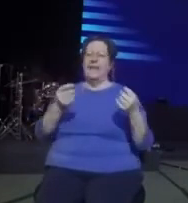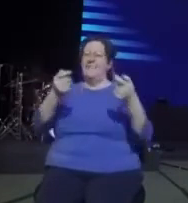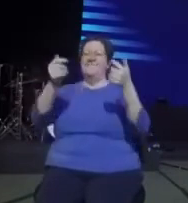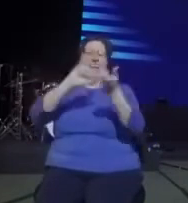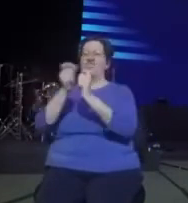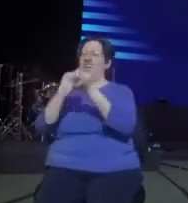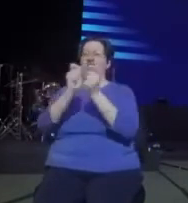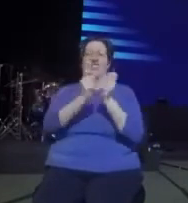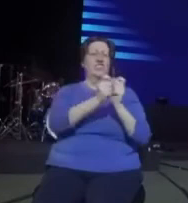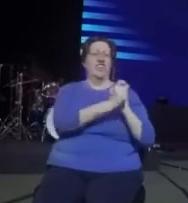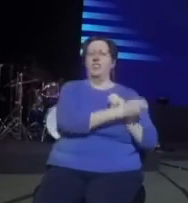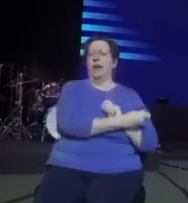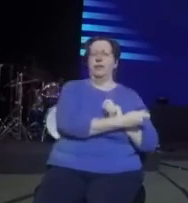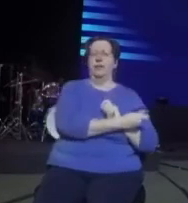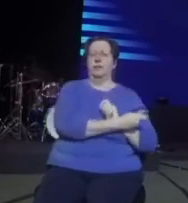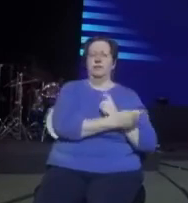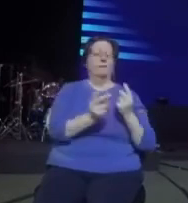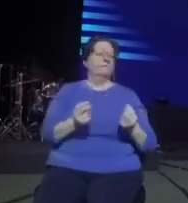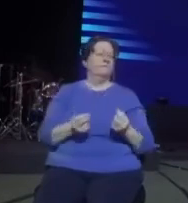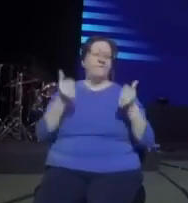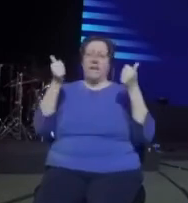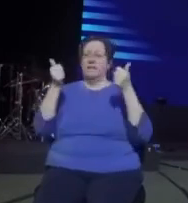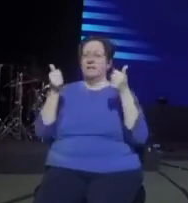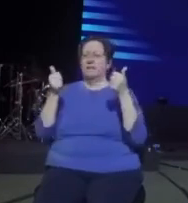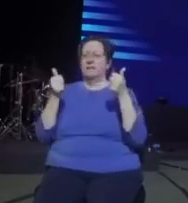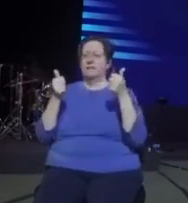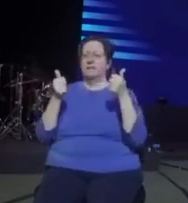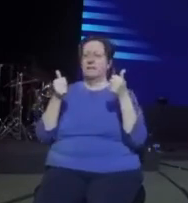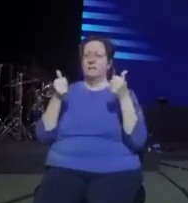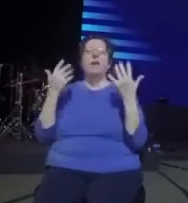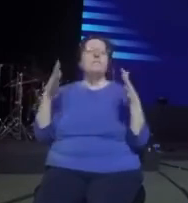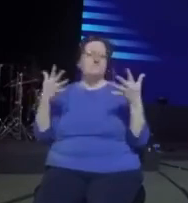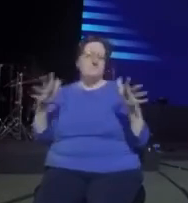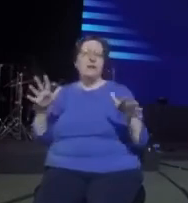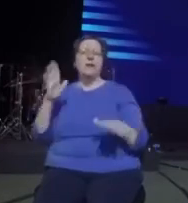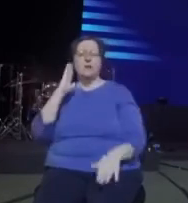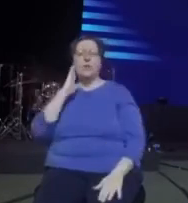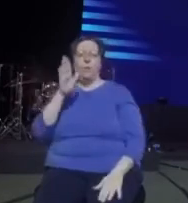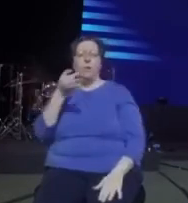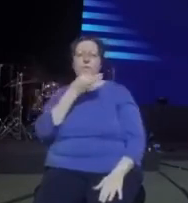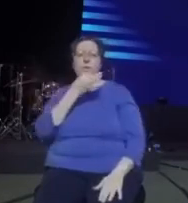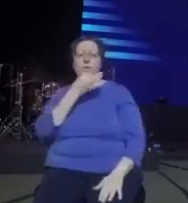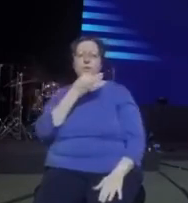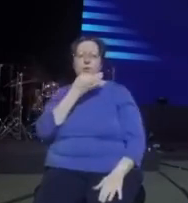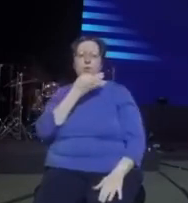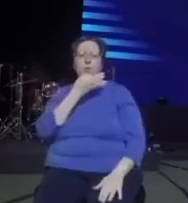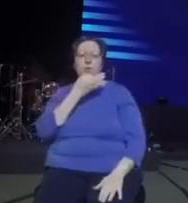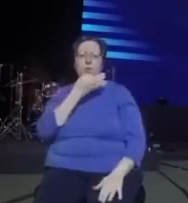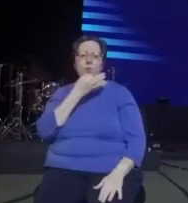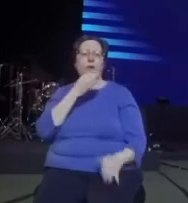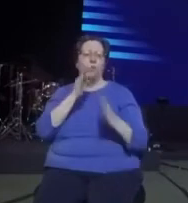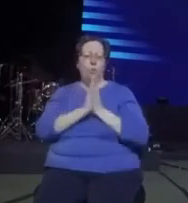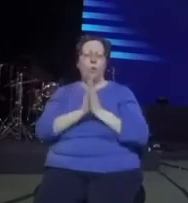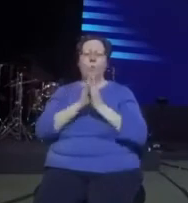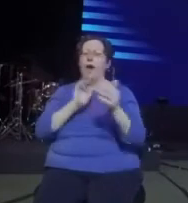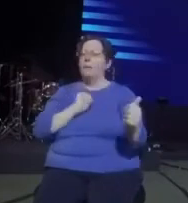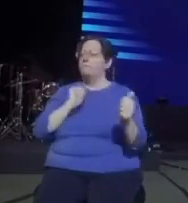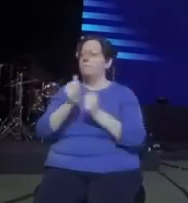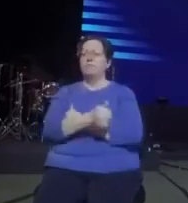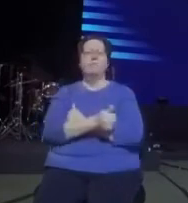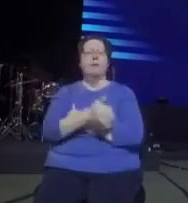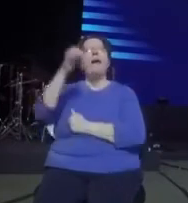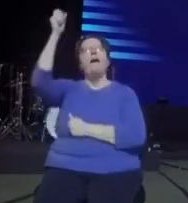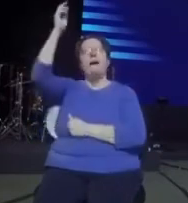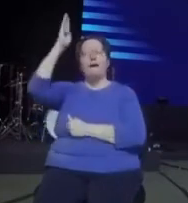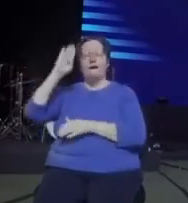it came, and it came fast. It'll be over with quickly, and God will show